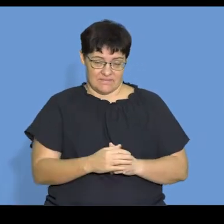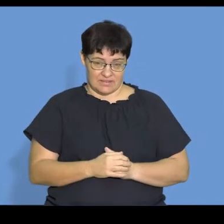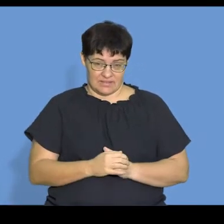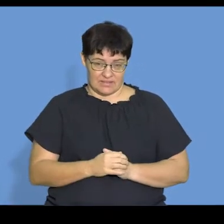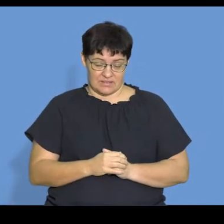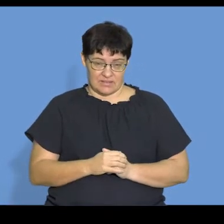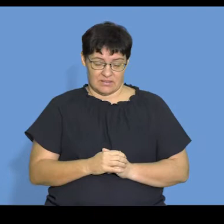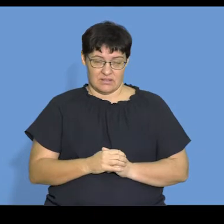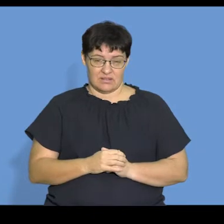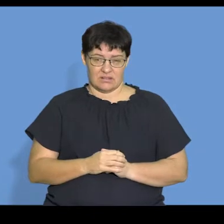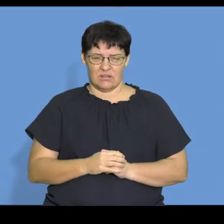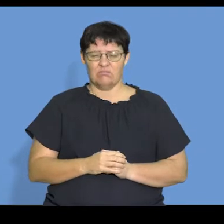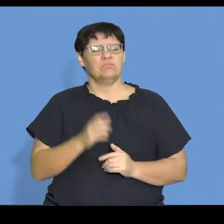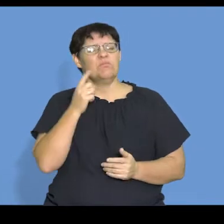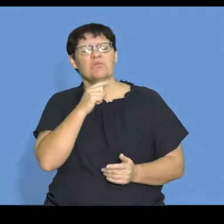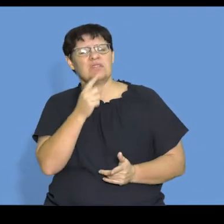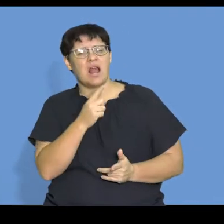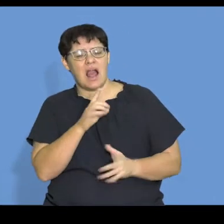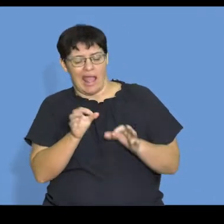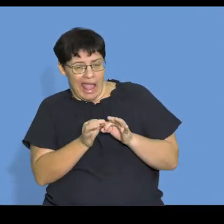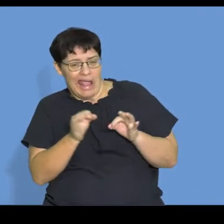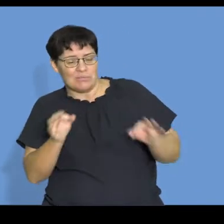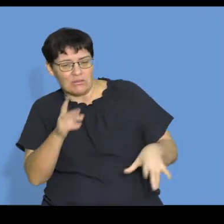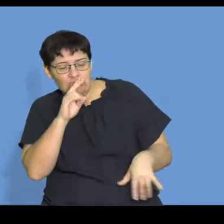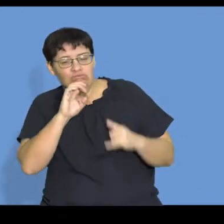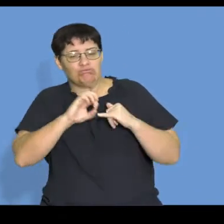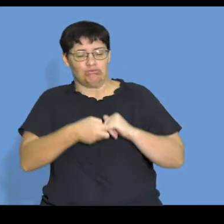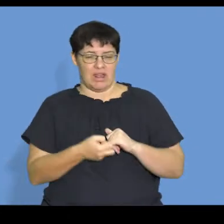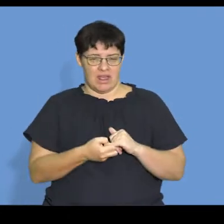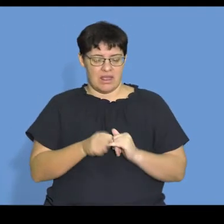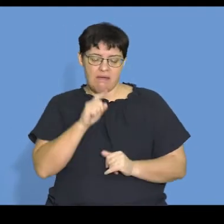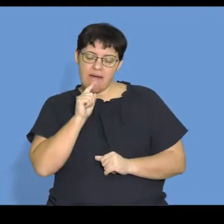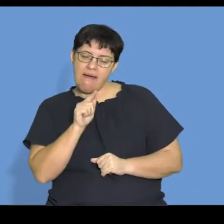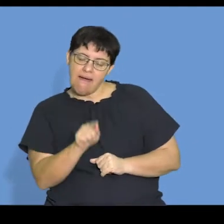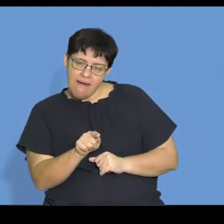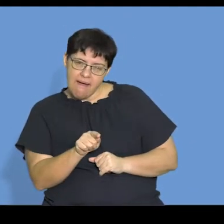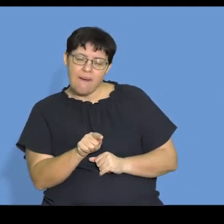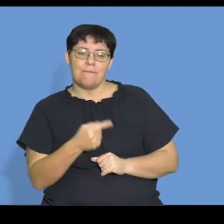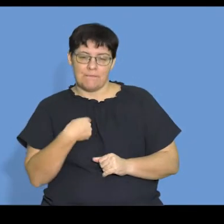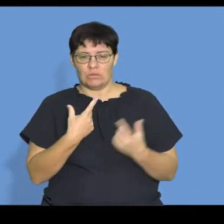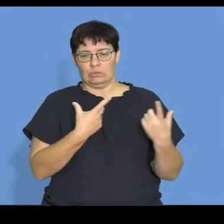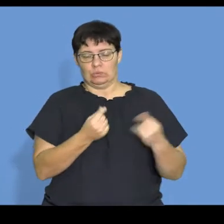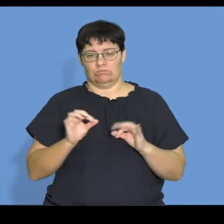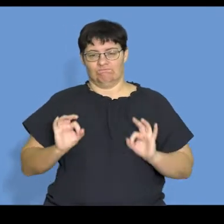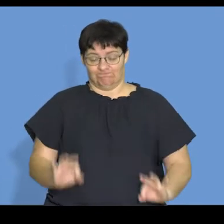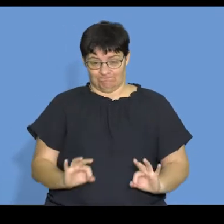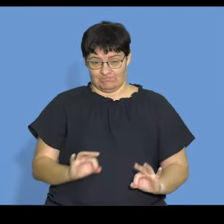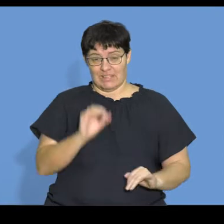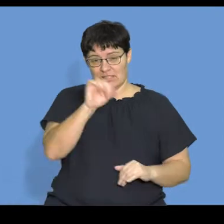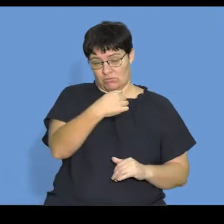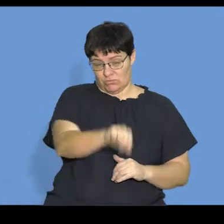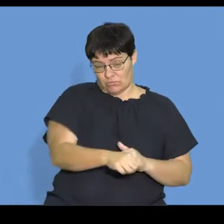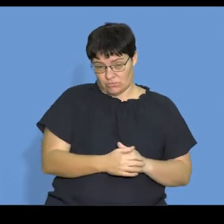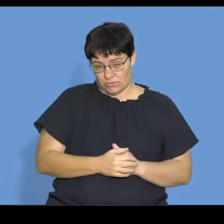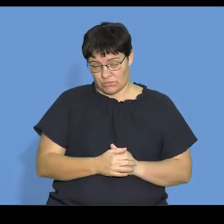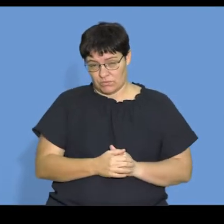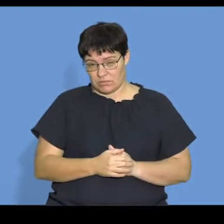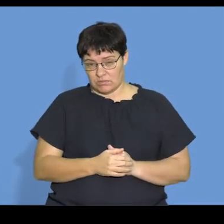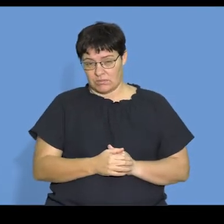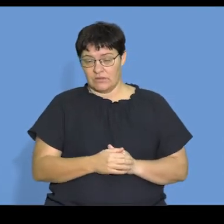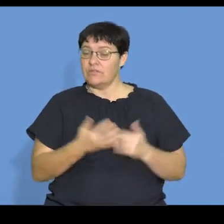try to expand in order to see whether you have done the correct thing or not. If you do